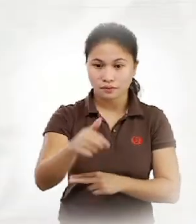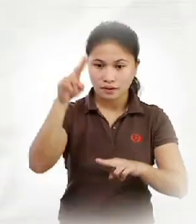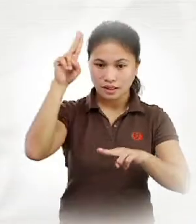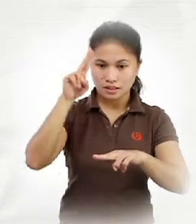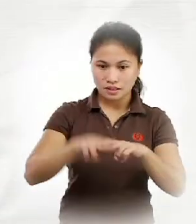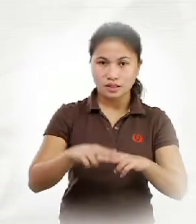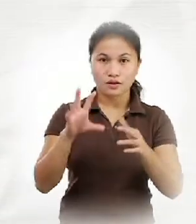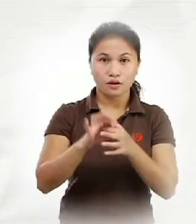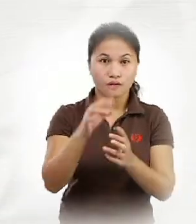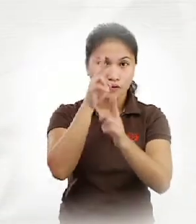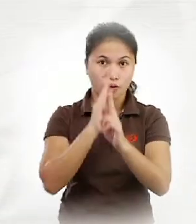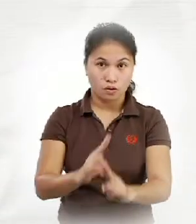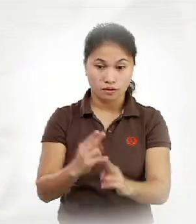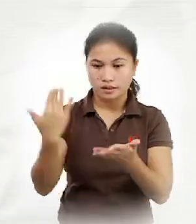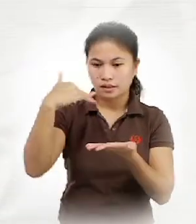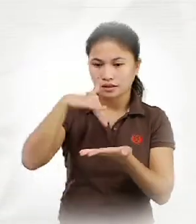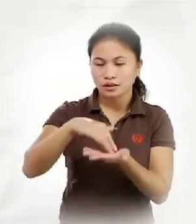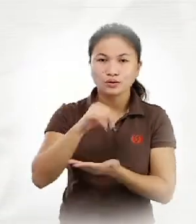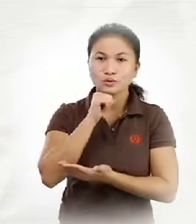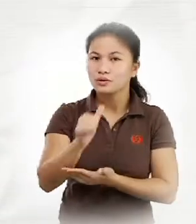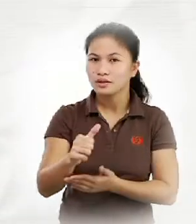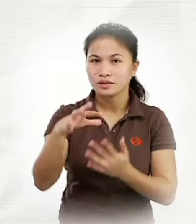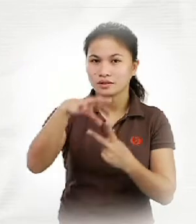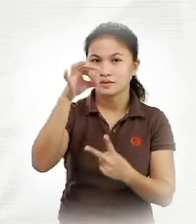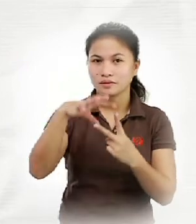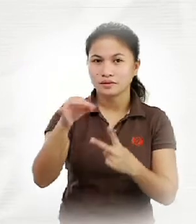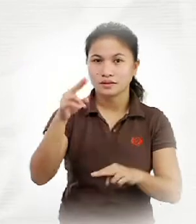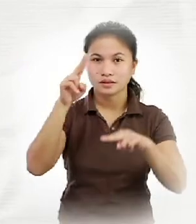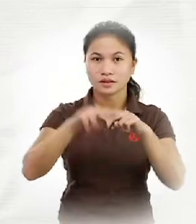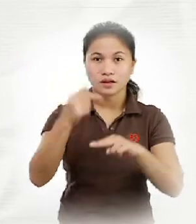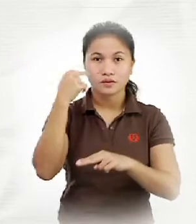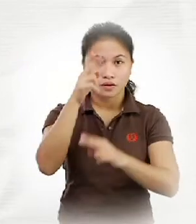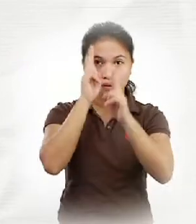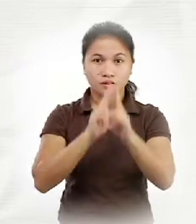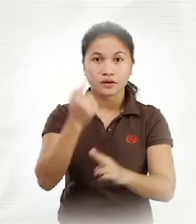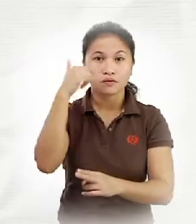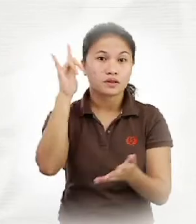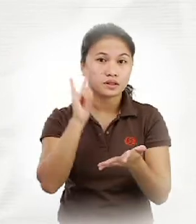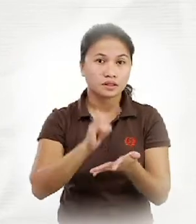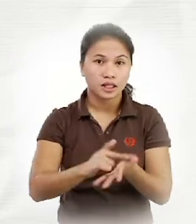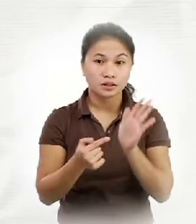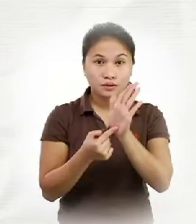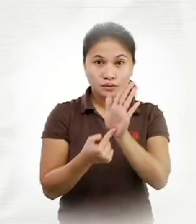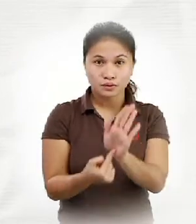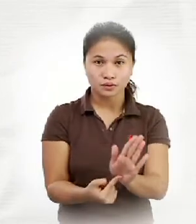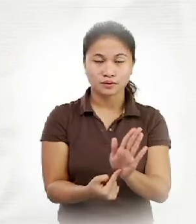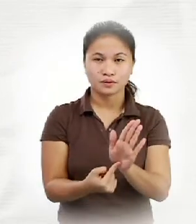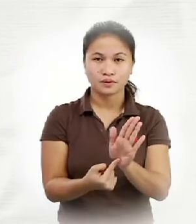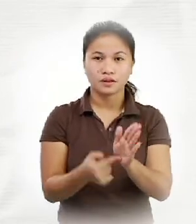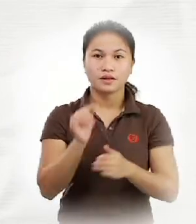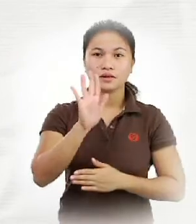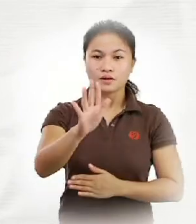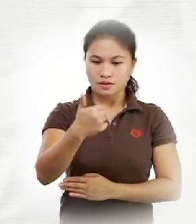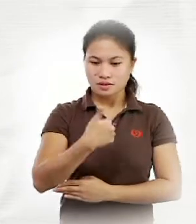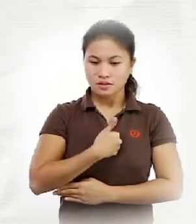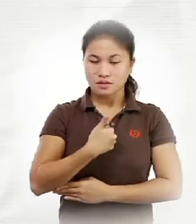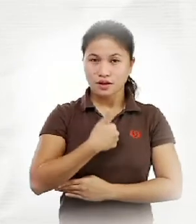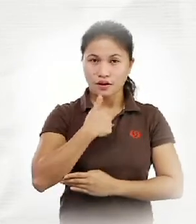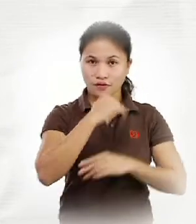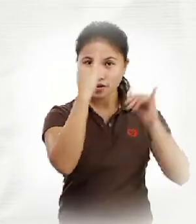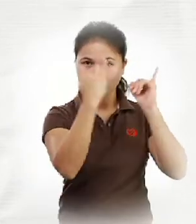Okay, do not choose the seat of honor, for that reveals